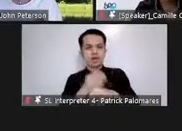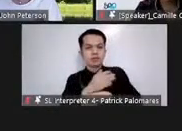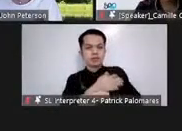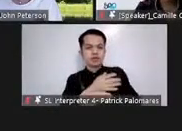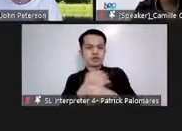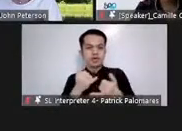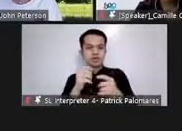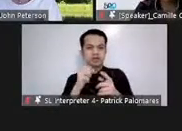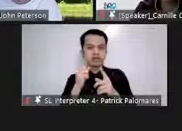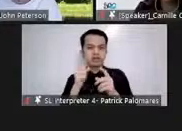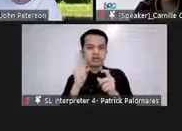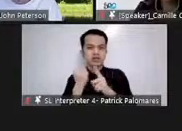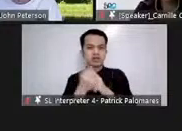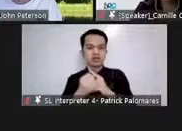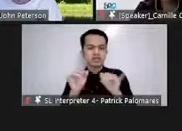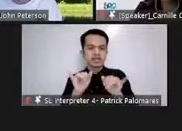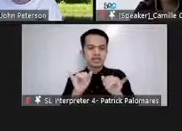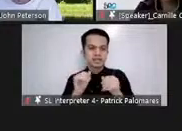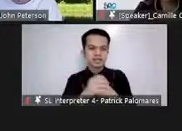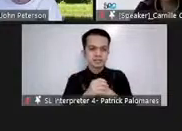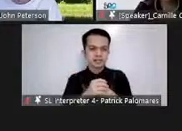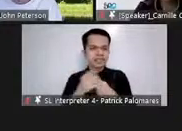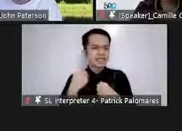We want to